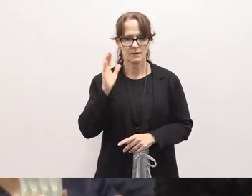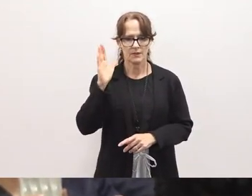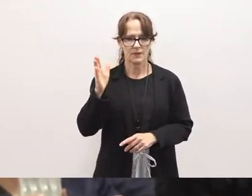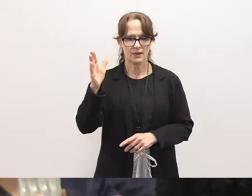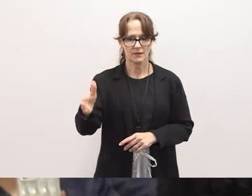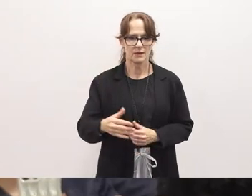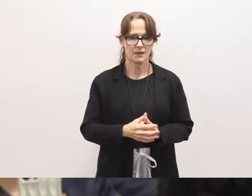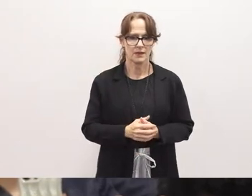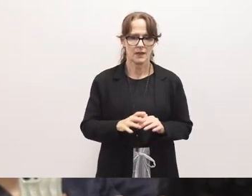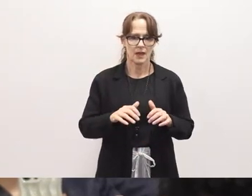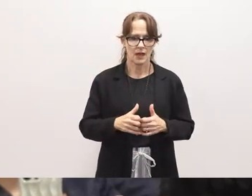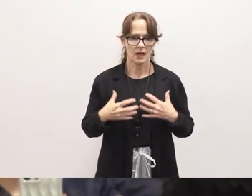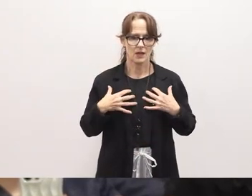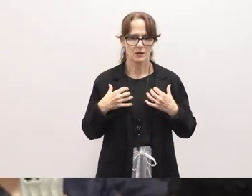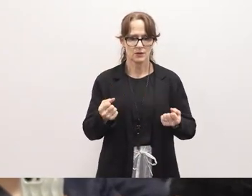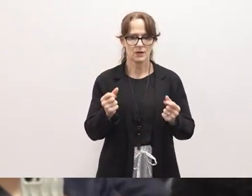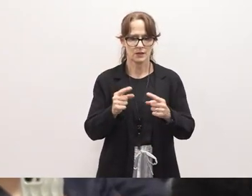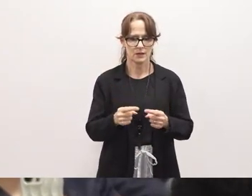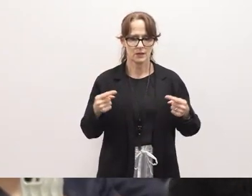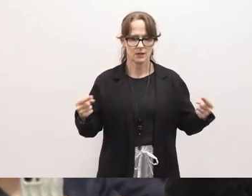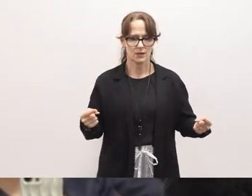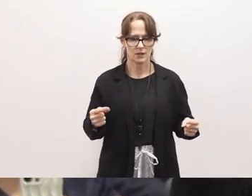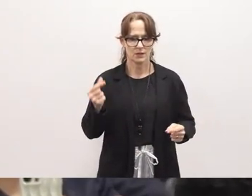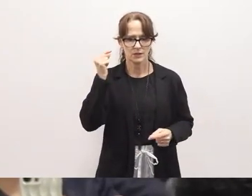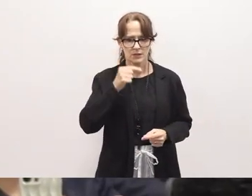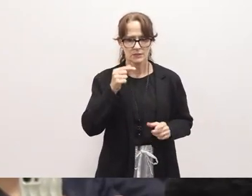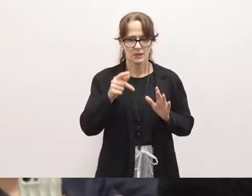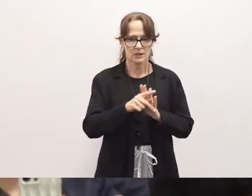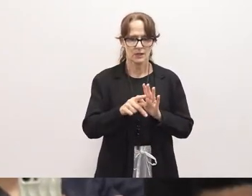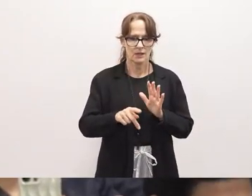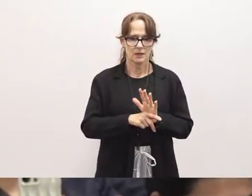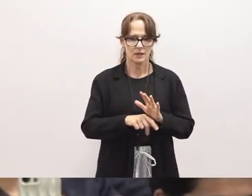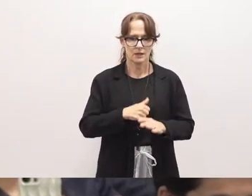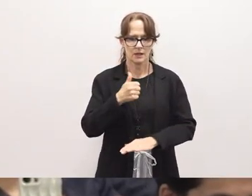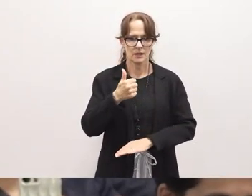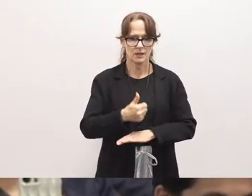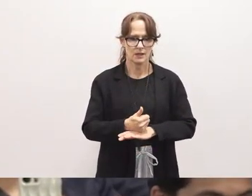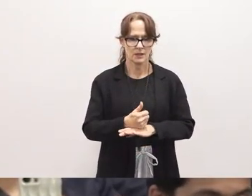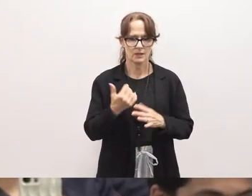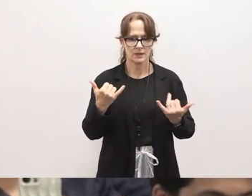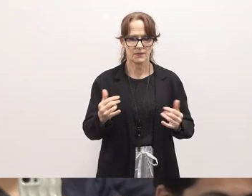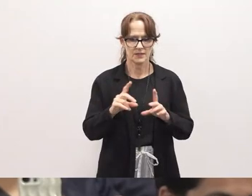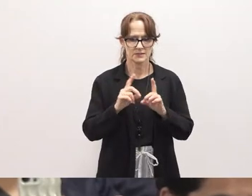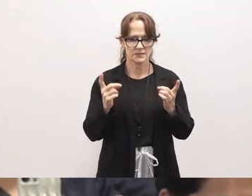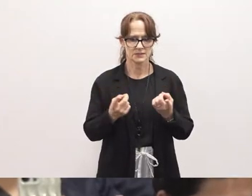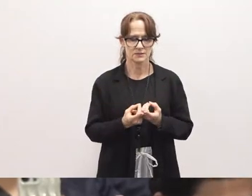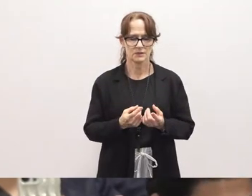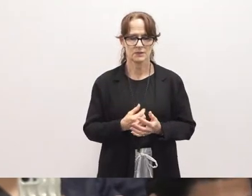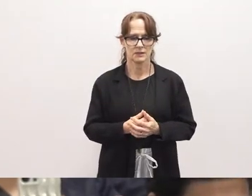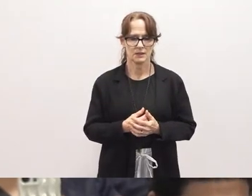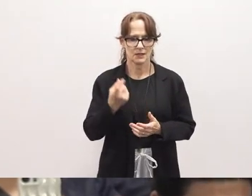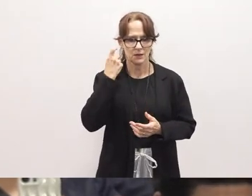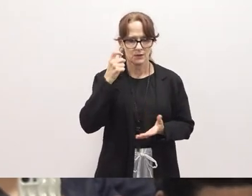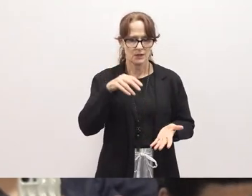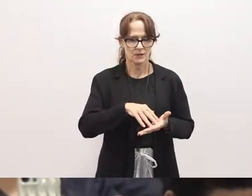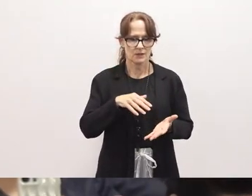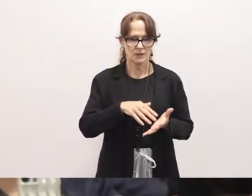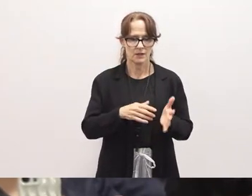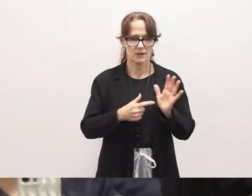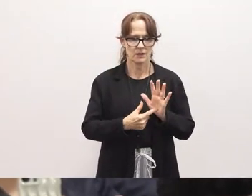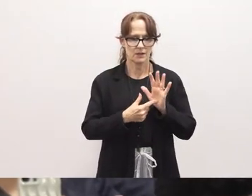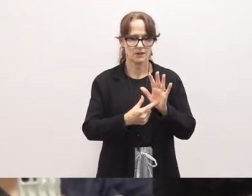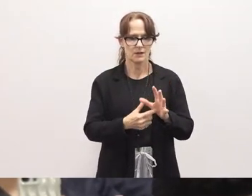future, and how I strongly disagree with your gender policies being implemented in this district. Recent studies have shown